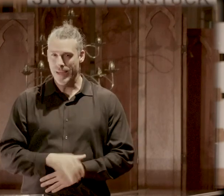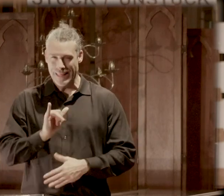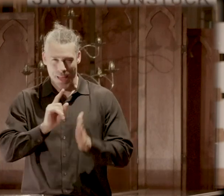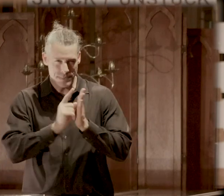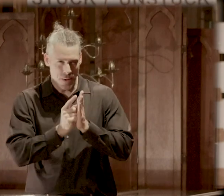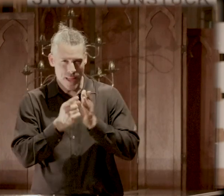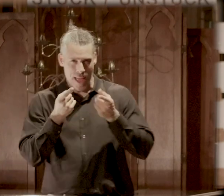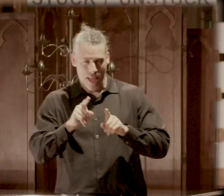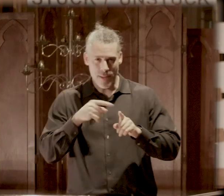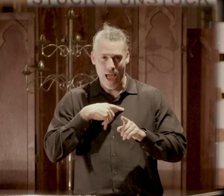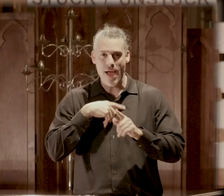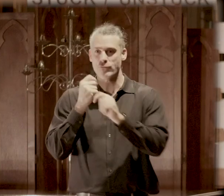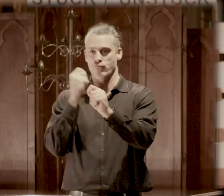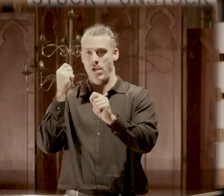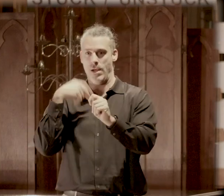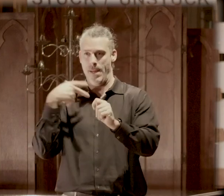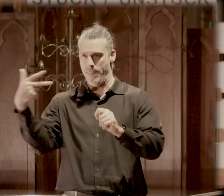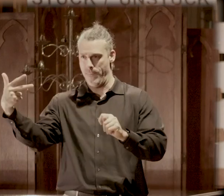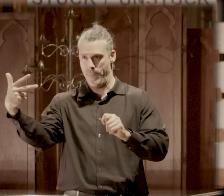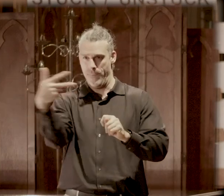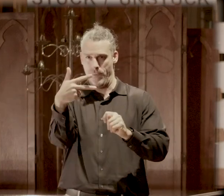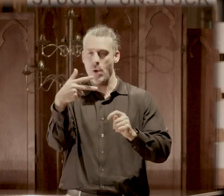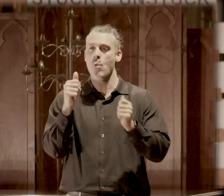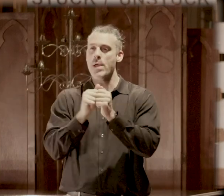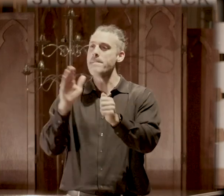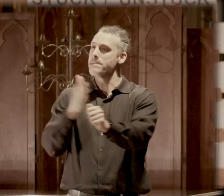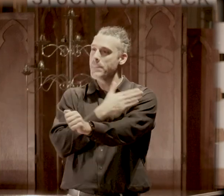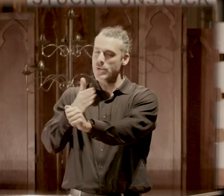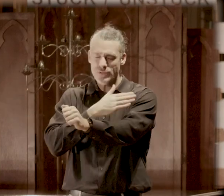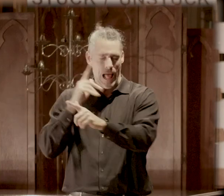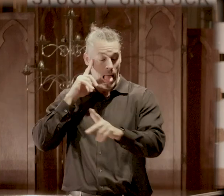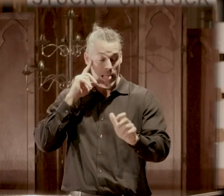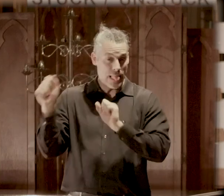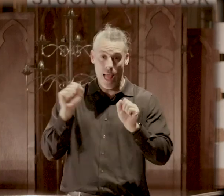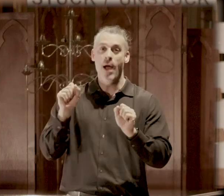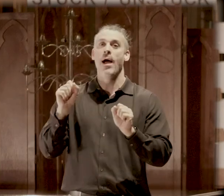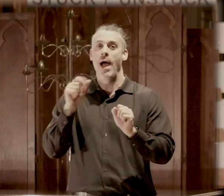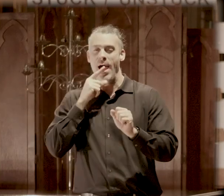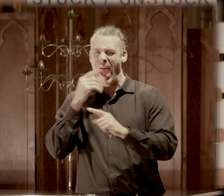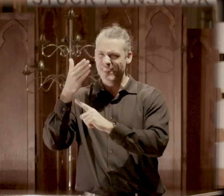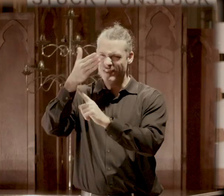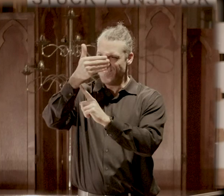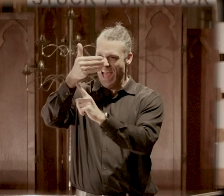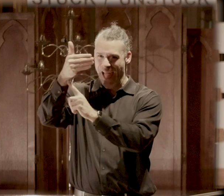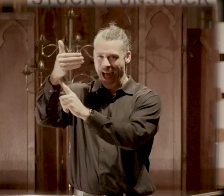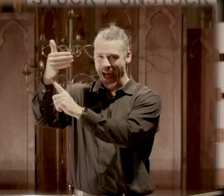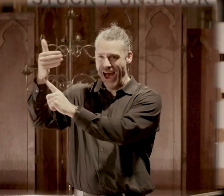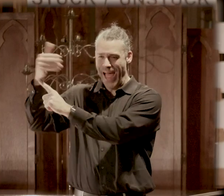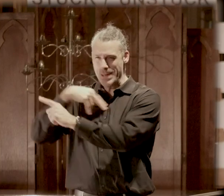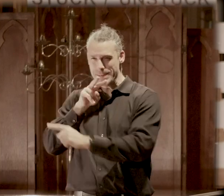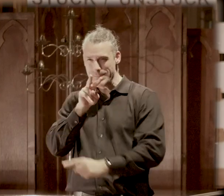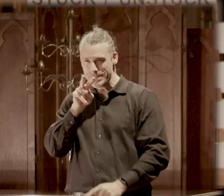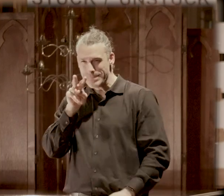And it's at that point that a pickup truck drives by with country music blaring out the windows and an American flag streaming